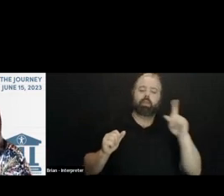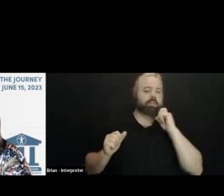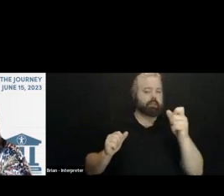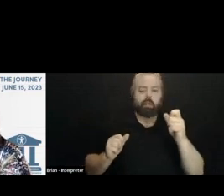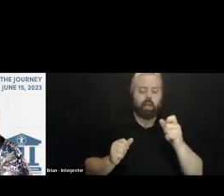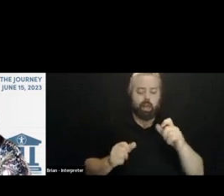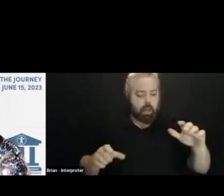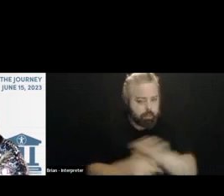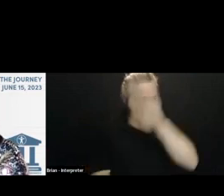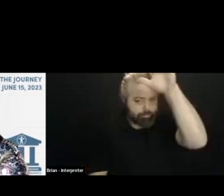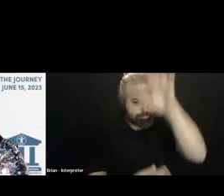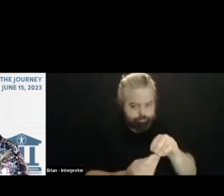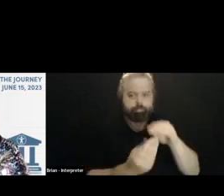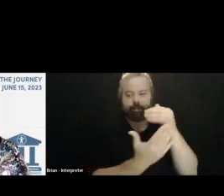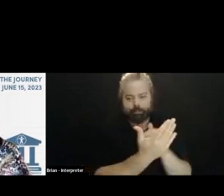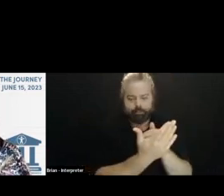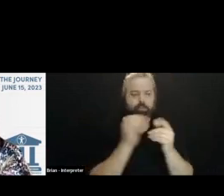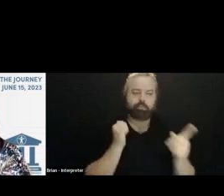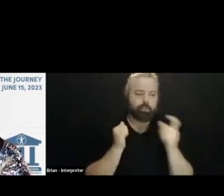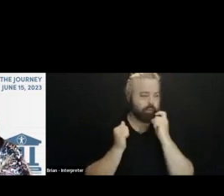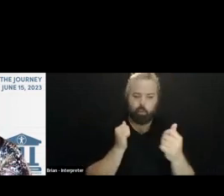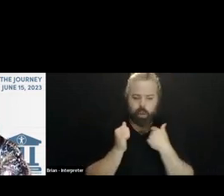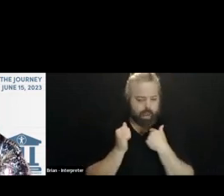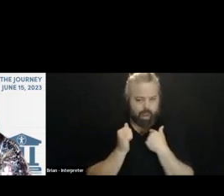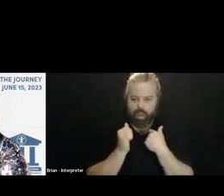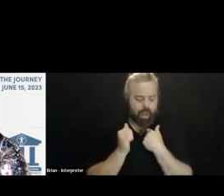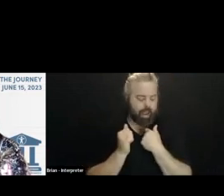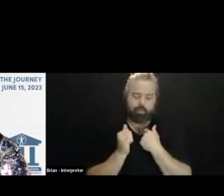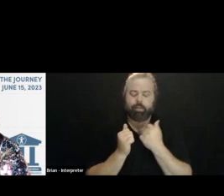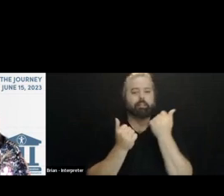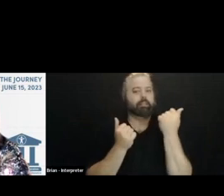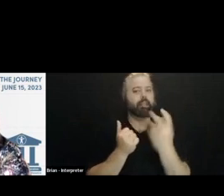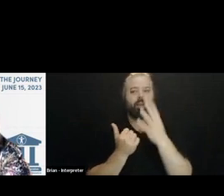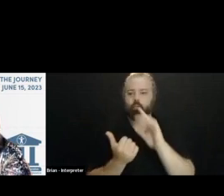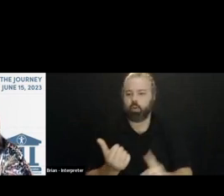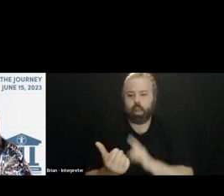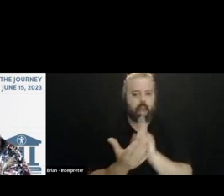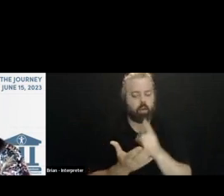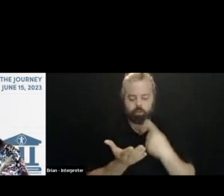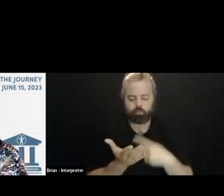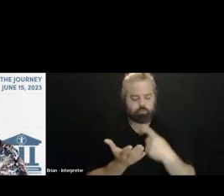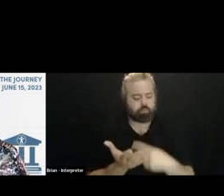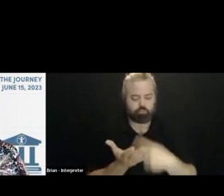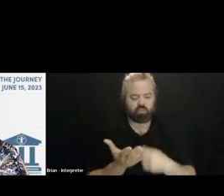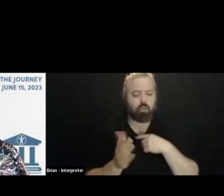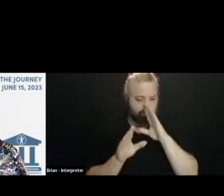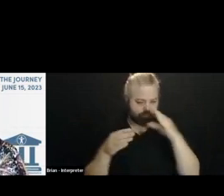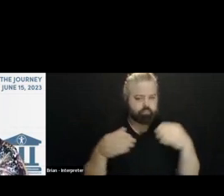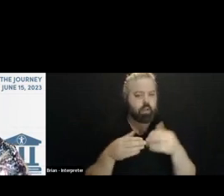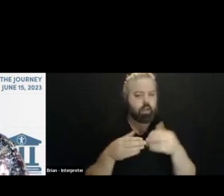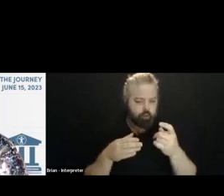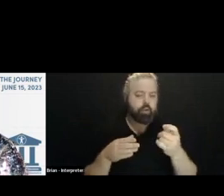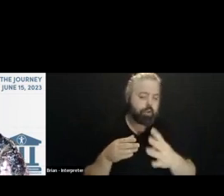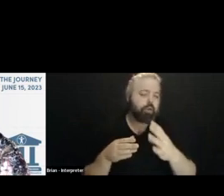comprehensive list. We do not have multiple hours to discuss this, so we're just going to hit some top level items that are pretty